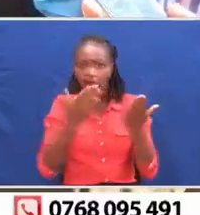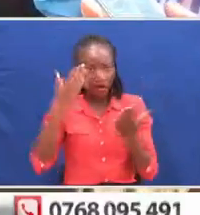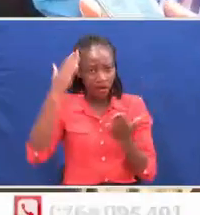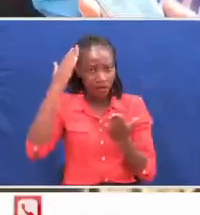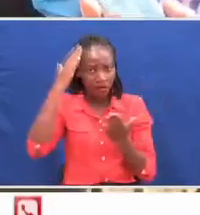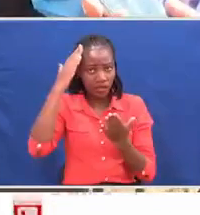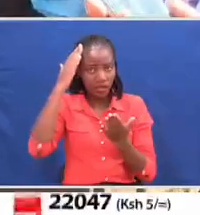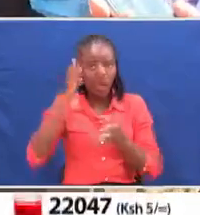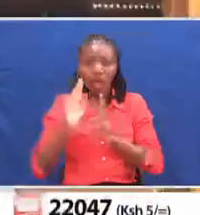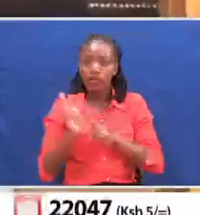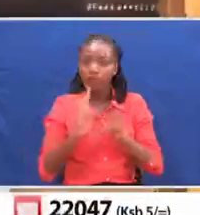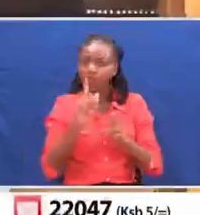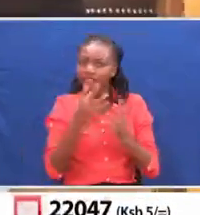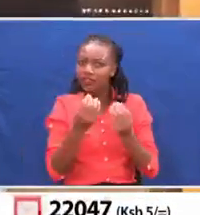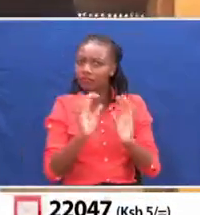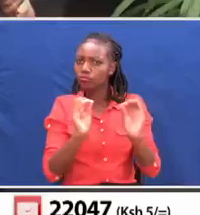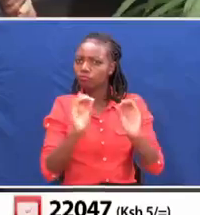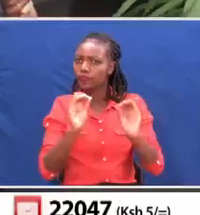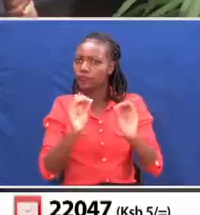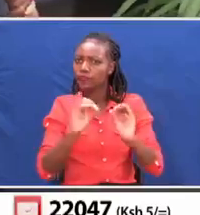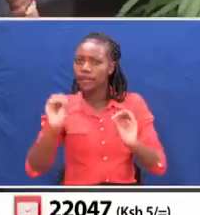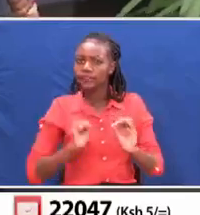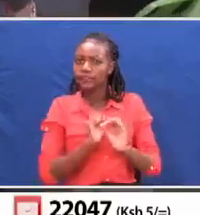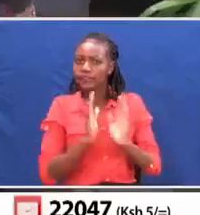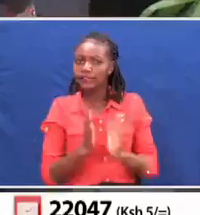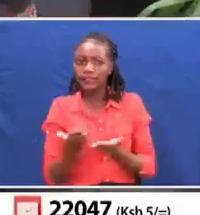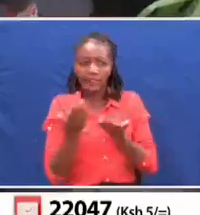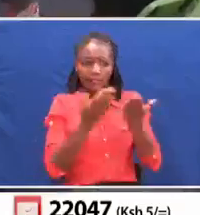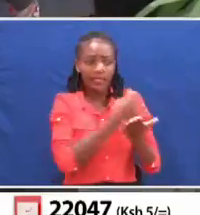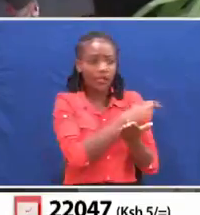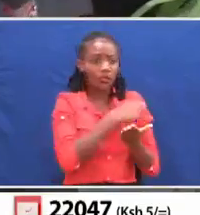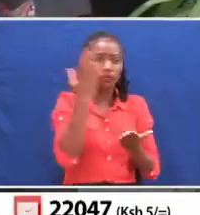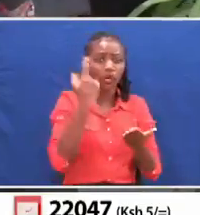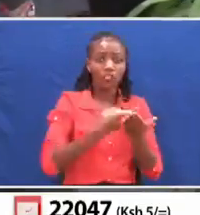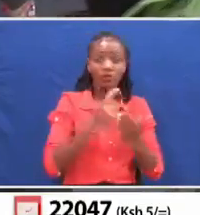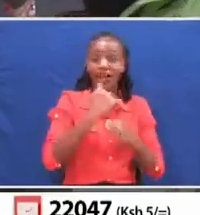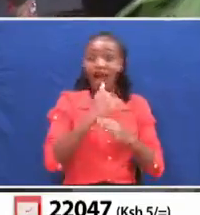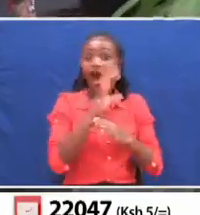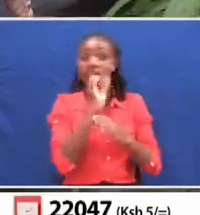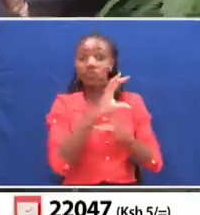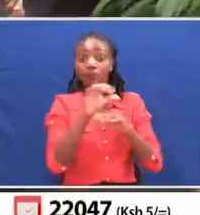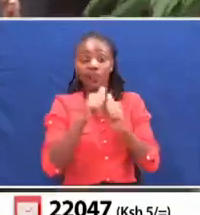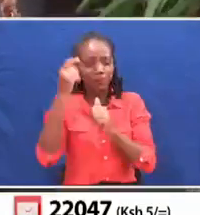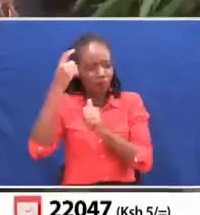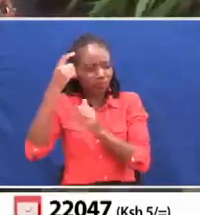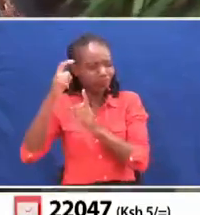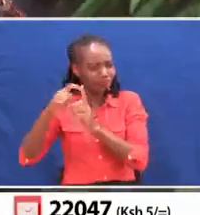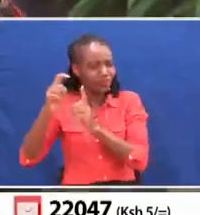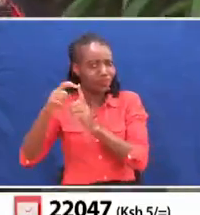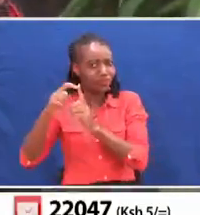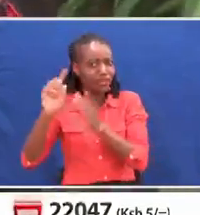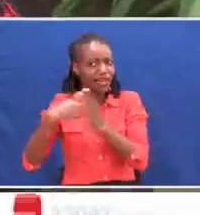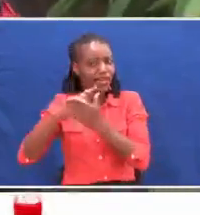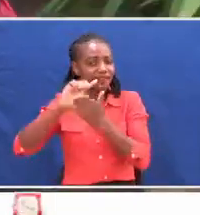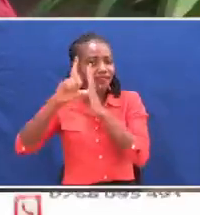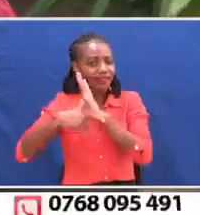It's normally never an easy thing. Kabaka was rushed to hospital last week after complaining of a mild headache, which would later be